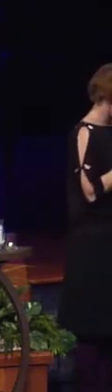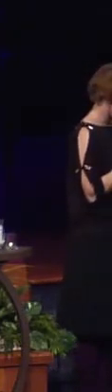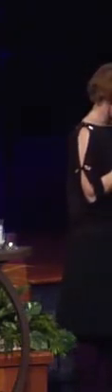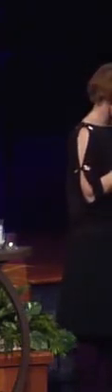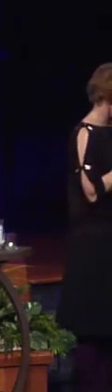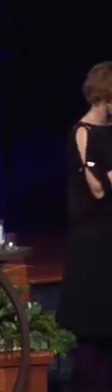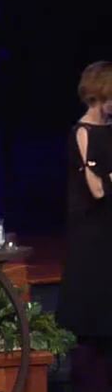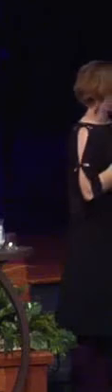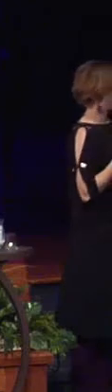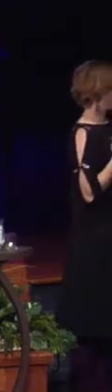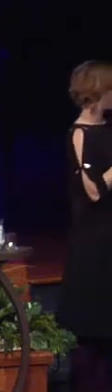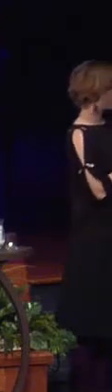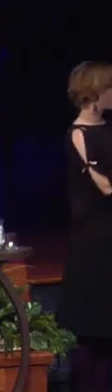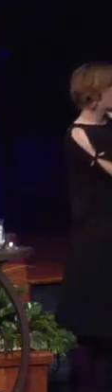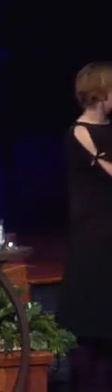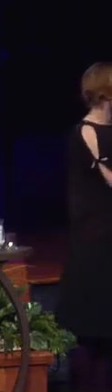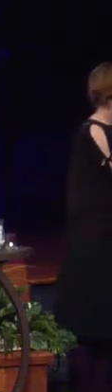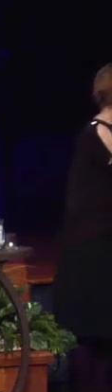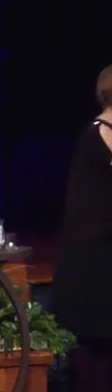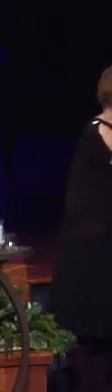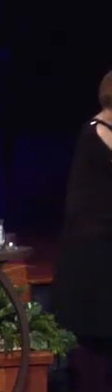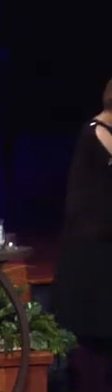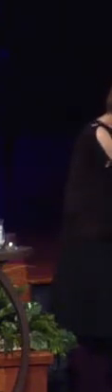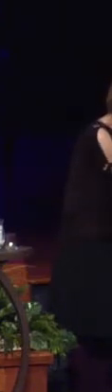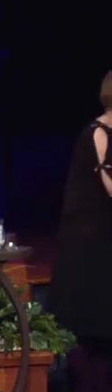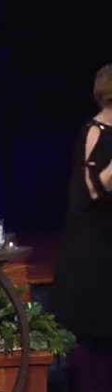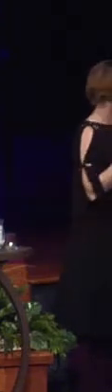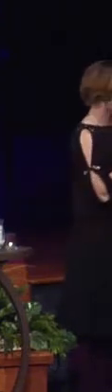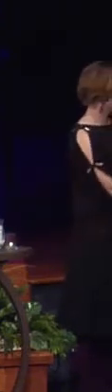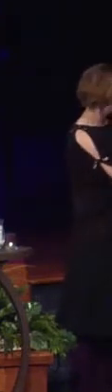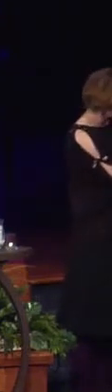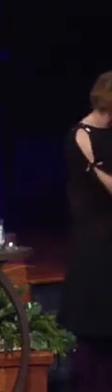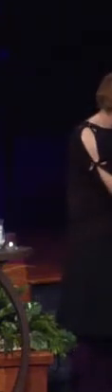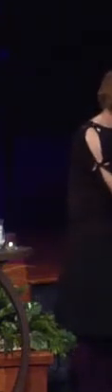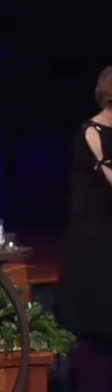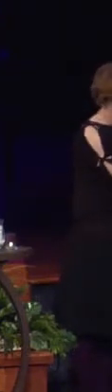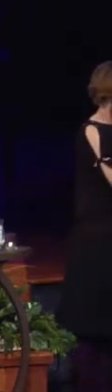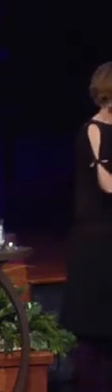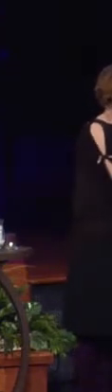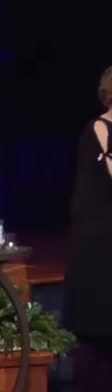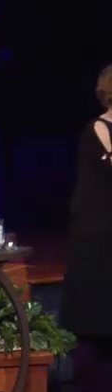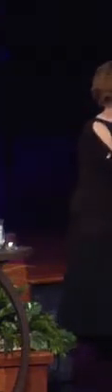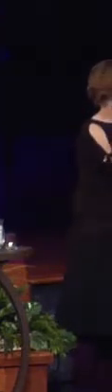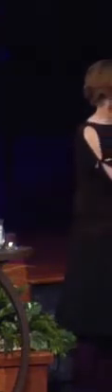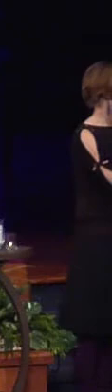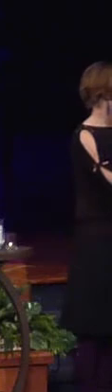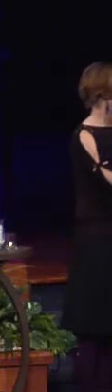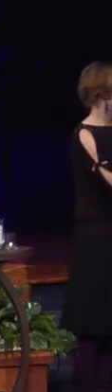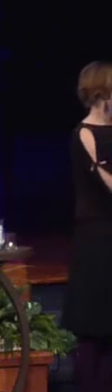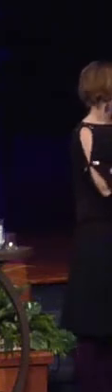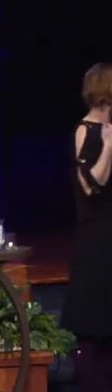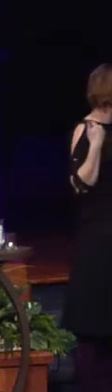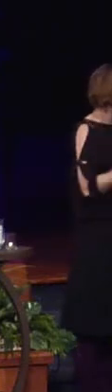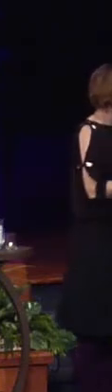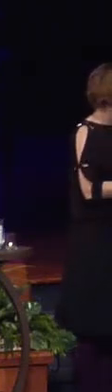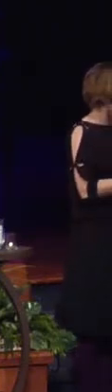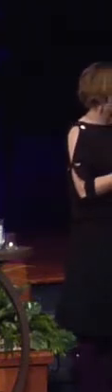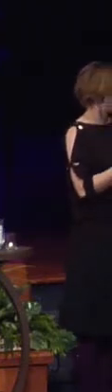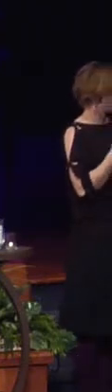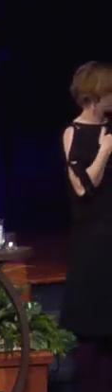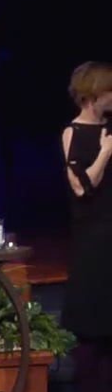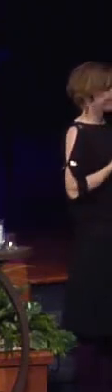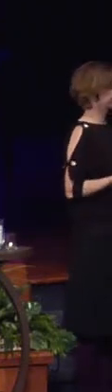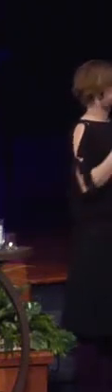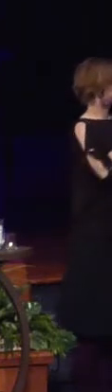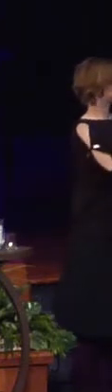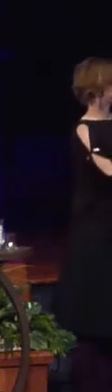of that sense of unworthiness, of the fears, of the trepidations, and stepping into the truth that we are a child